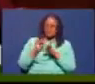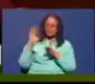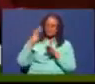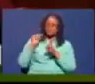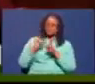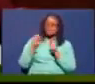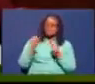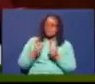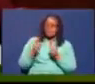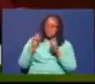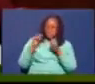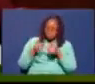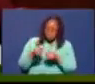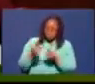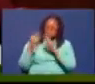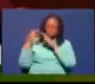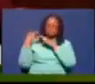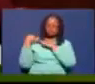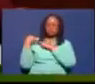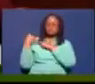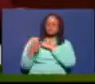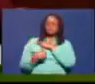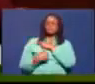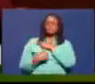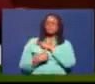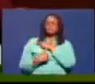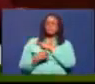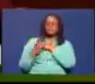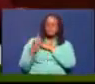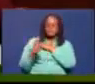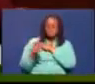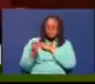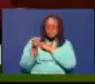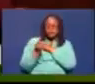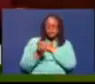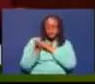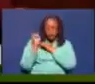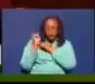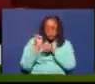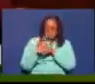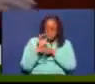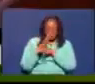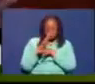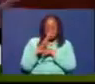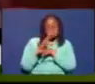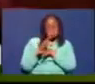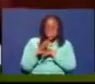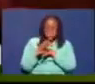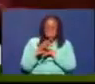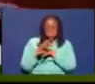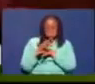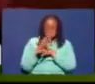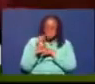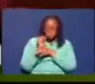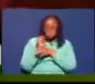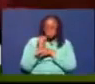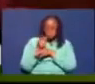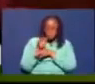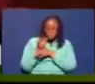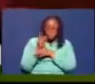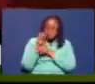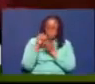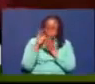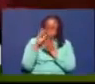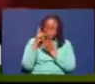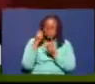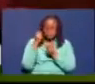duty to also advise that we can, at this rate, we'll go to this level and this is the impact. Do we do it or